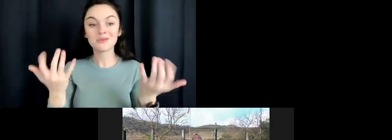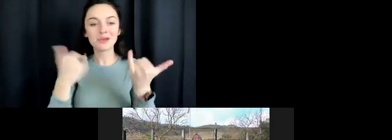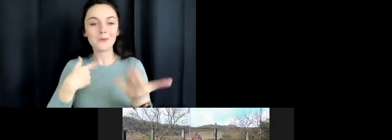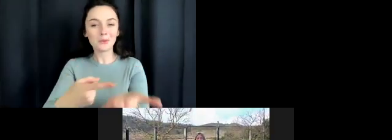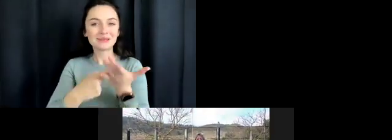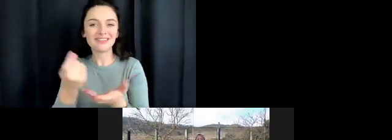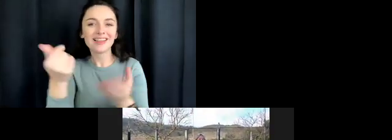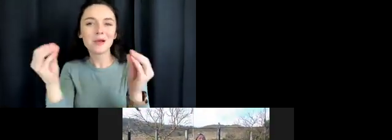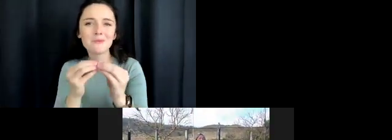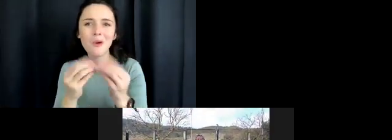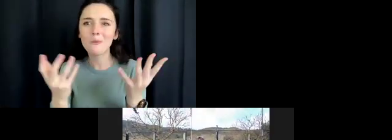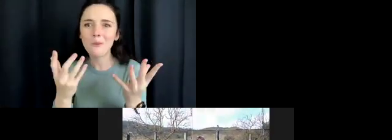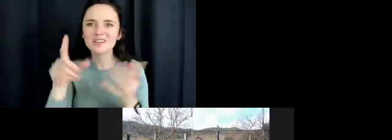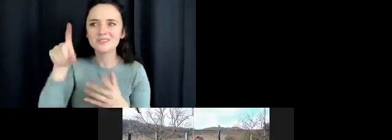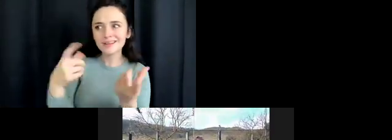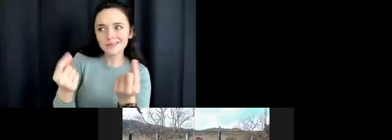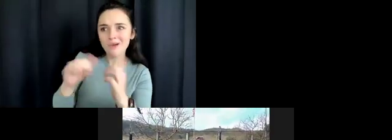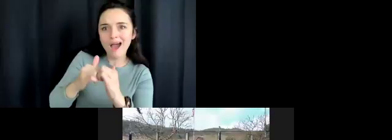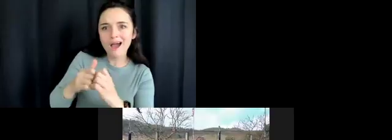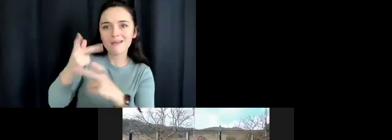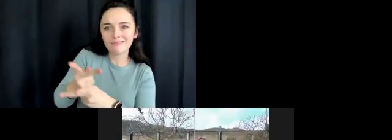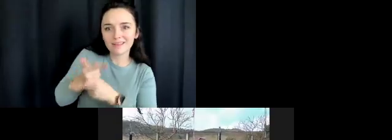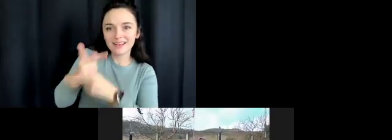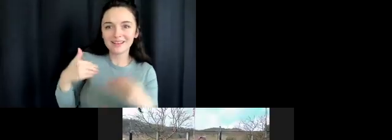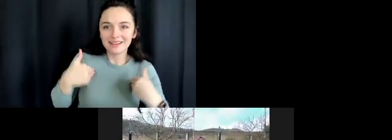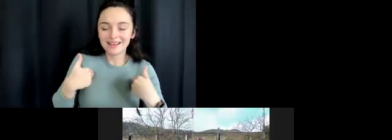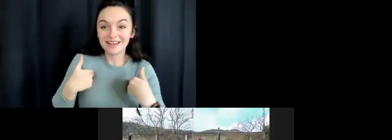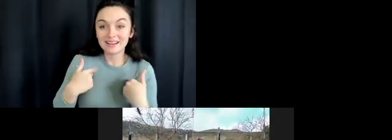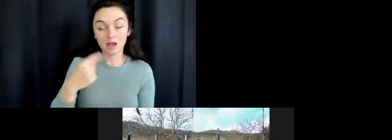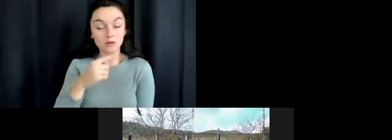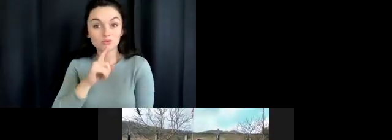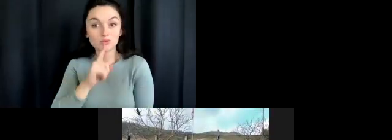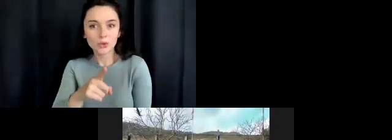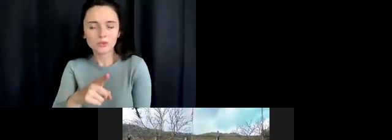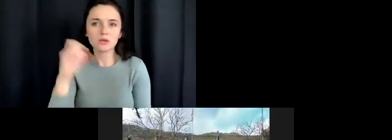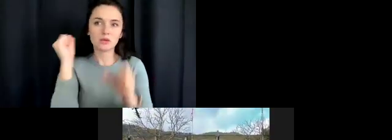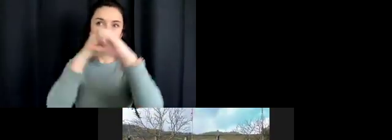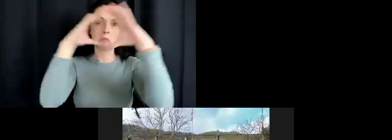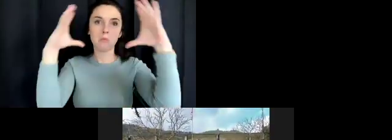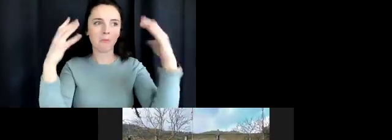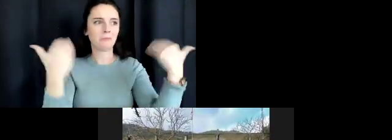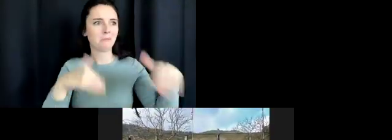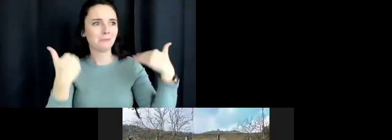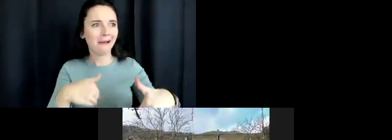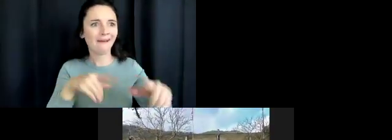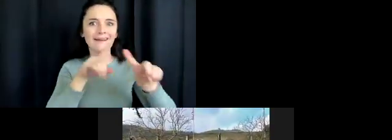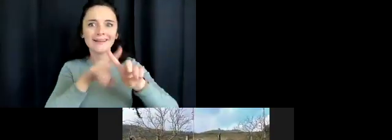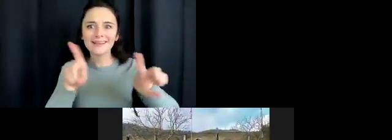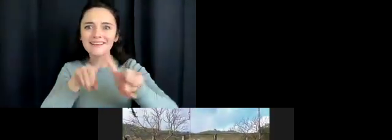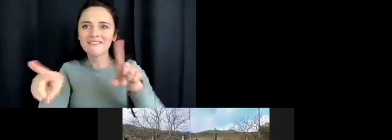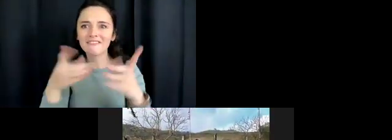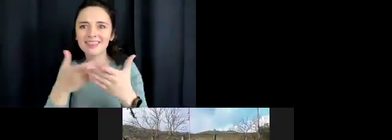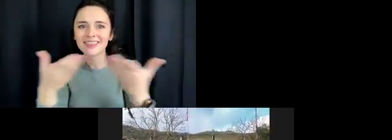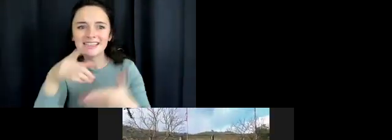talk about what it takes to care for these animals. As you can imagine, with the variety of animals that we have a whole bunch of different things they need to